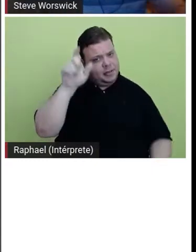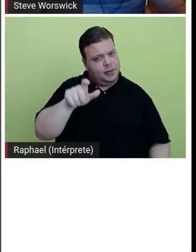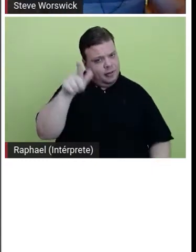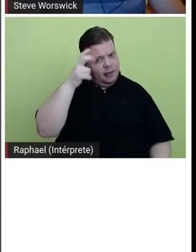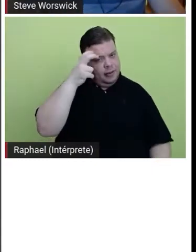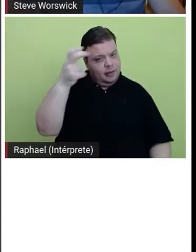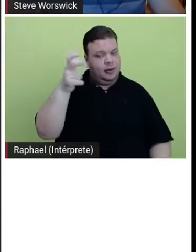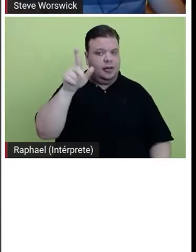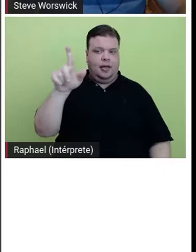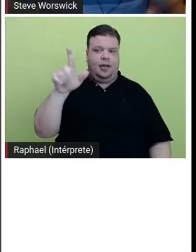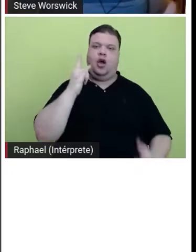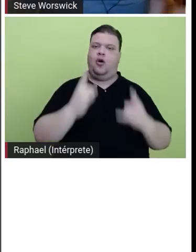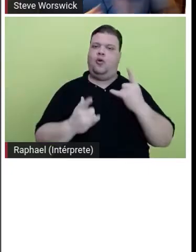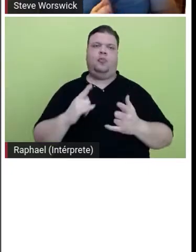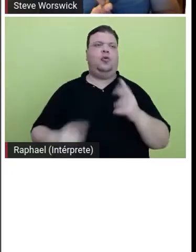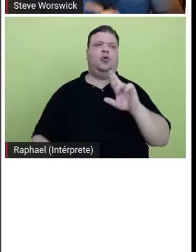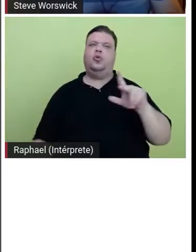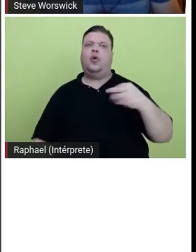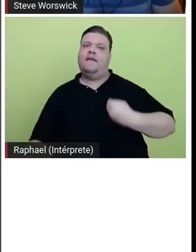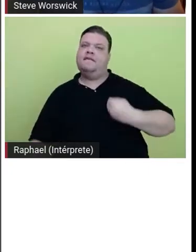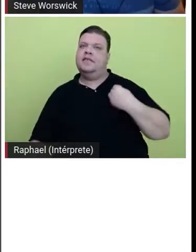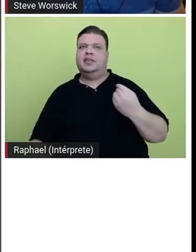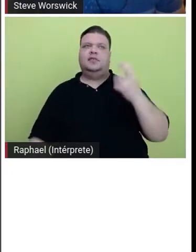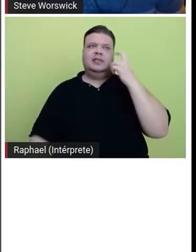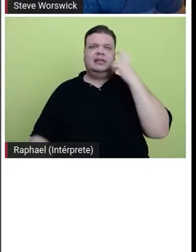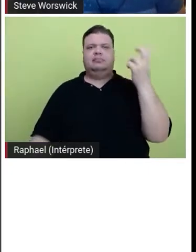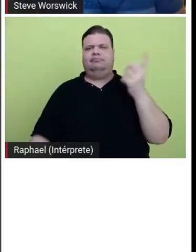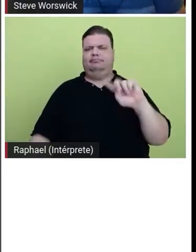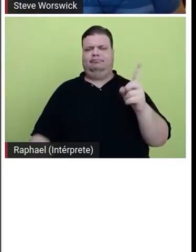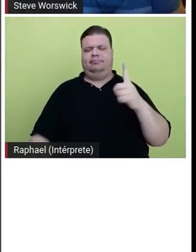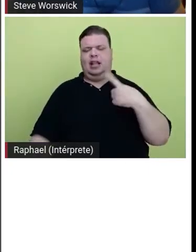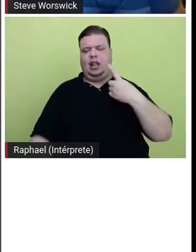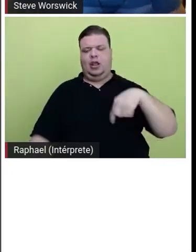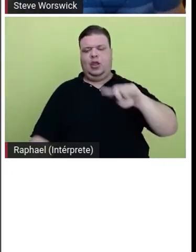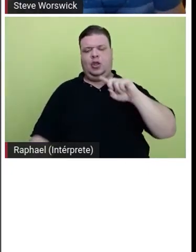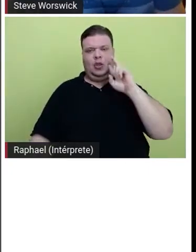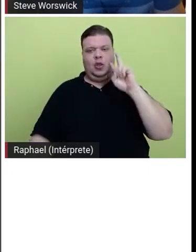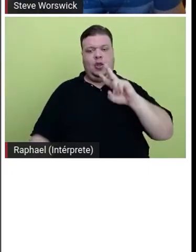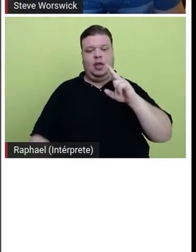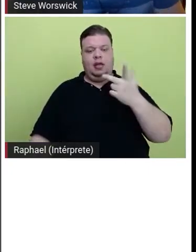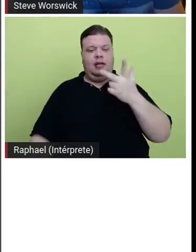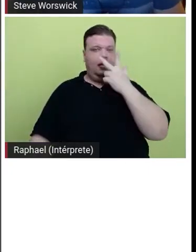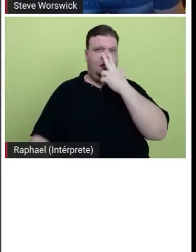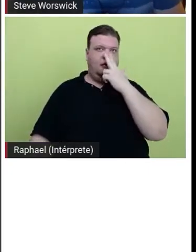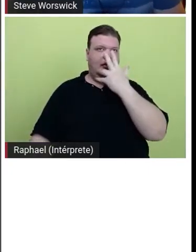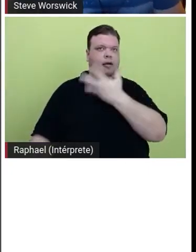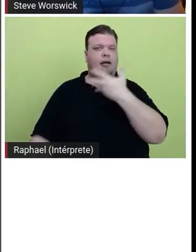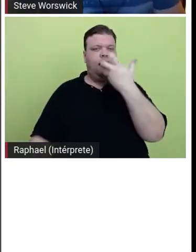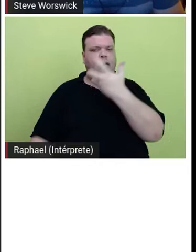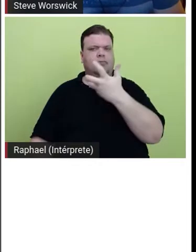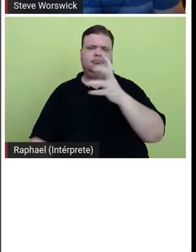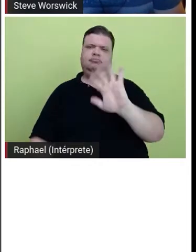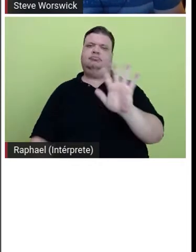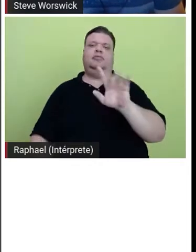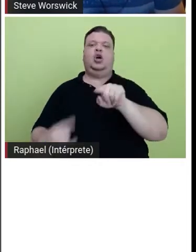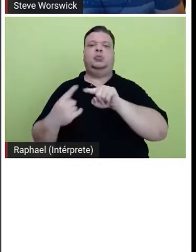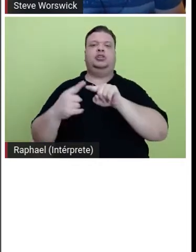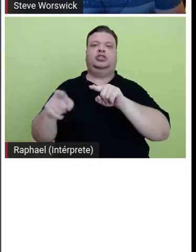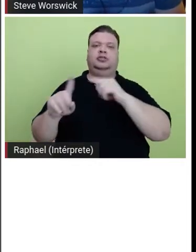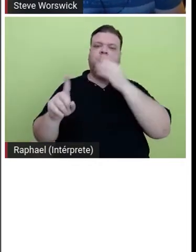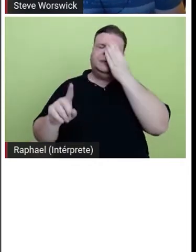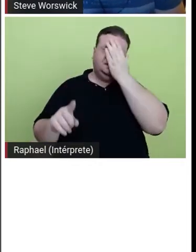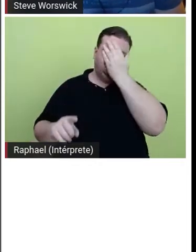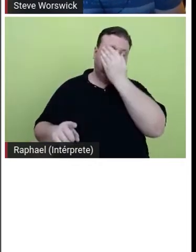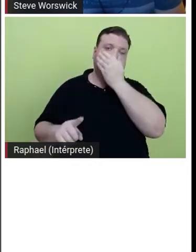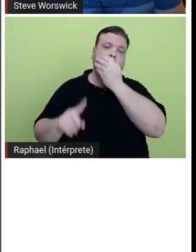is for a topic-specific bot, say one that can order pizza or one that knows about Shakespeare, for example,